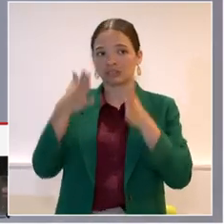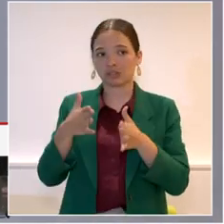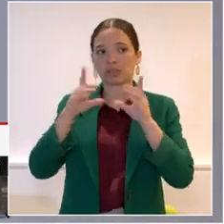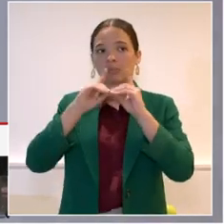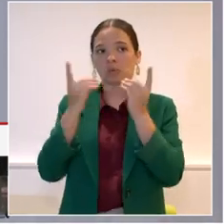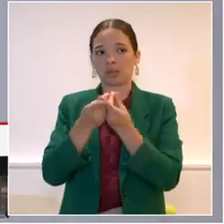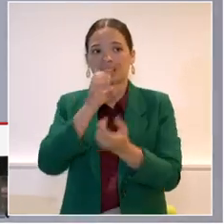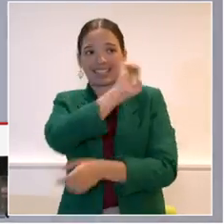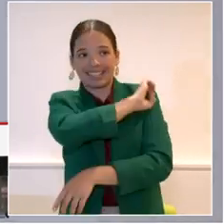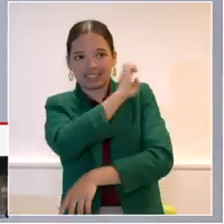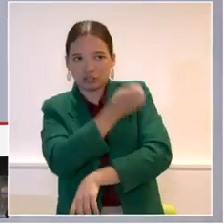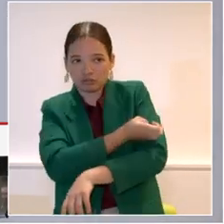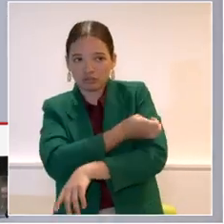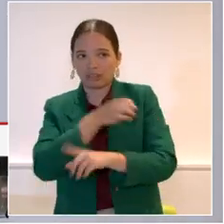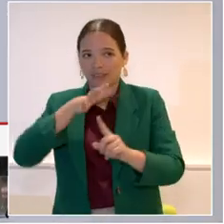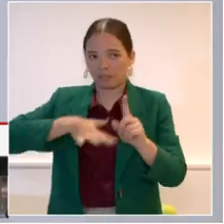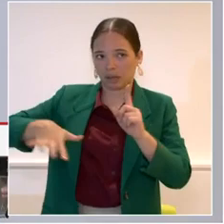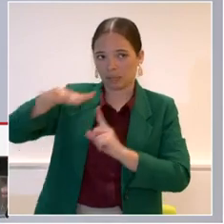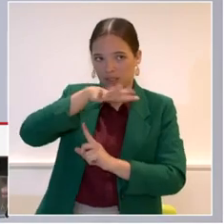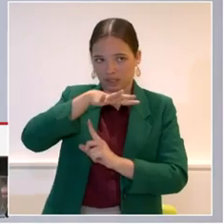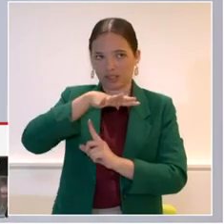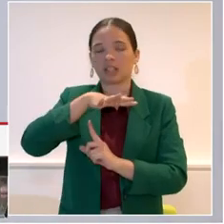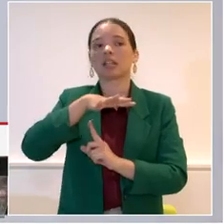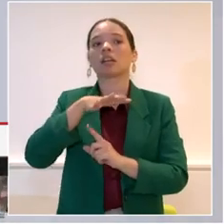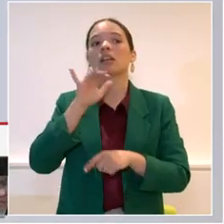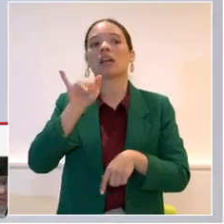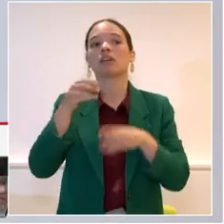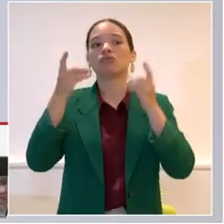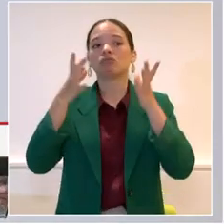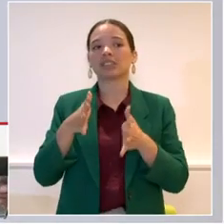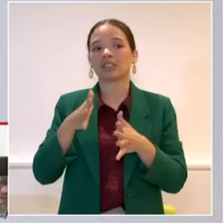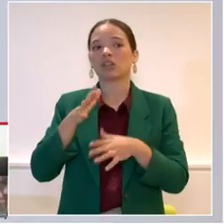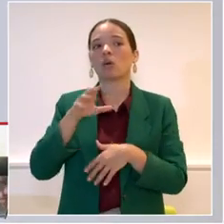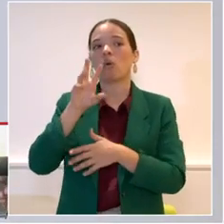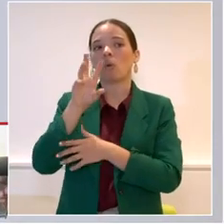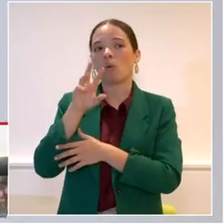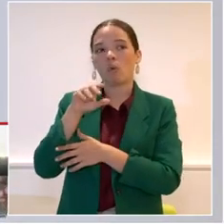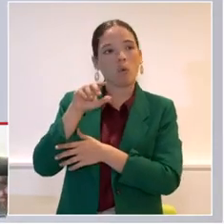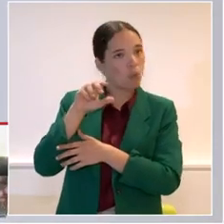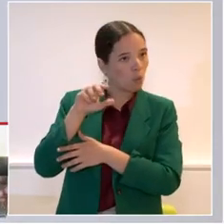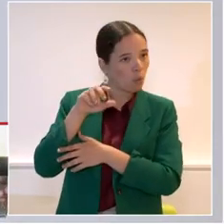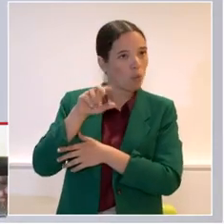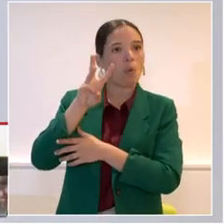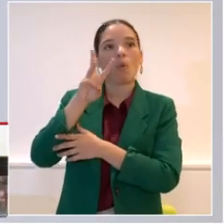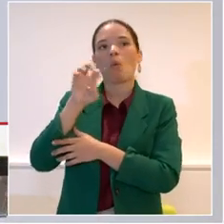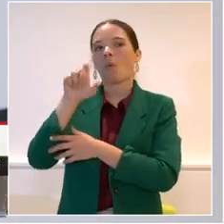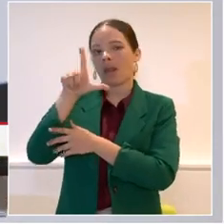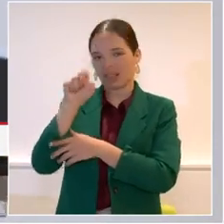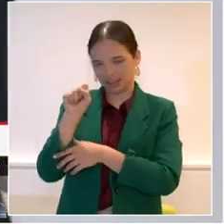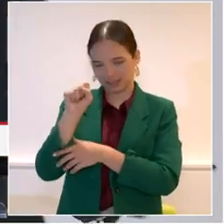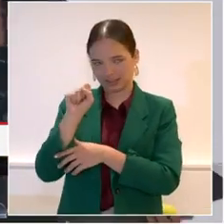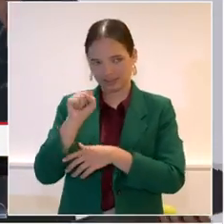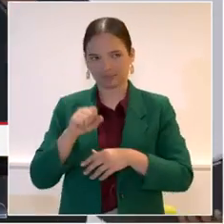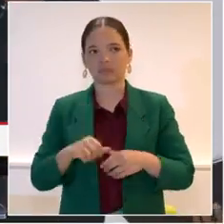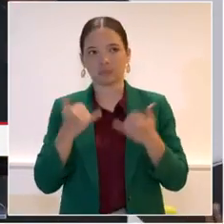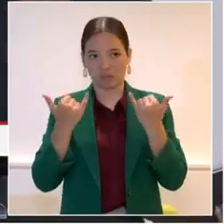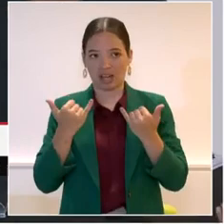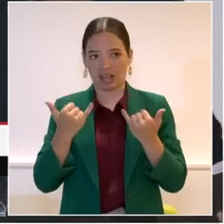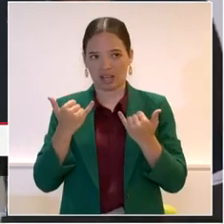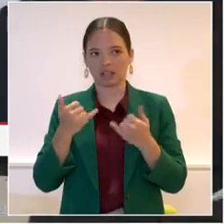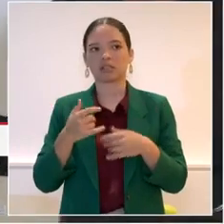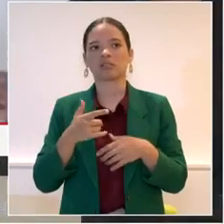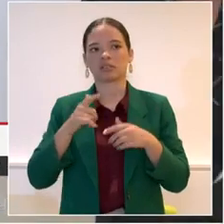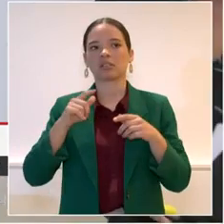the Environment, Director Tommy Wells as well. So with that, I'll turn to Councilmember Louis George.